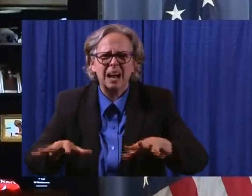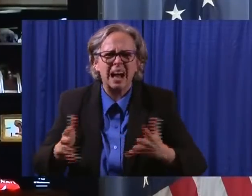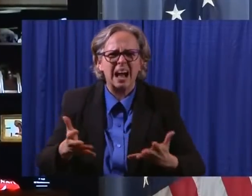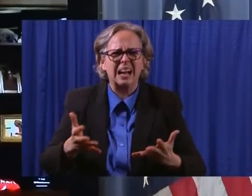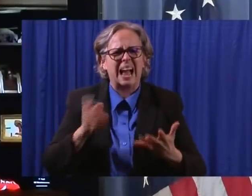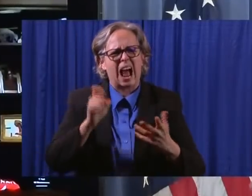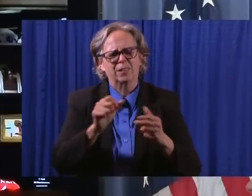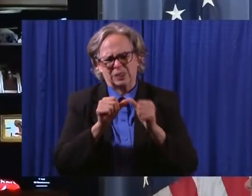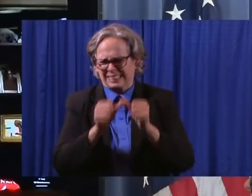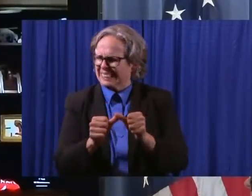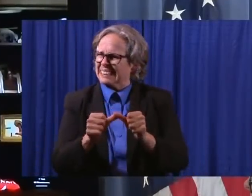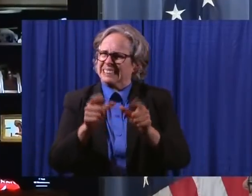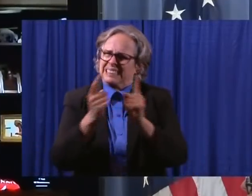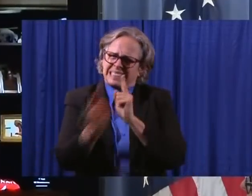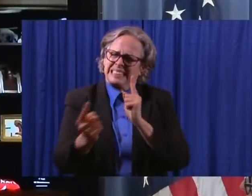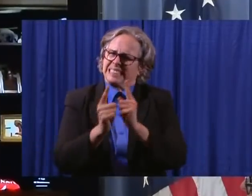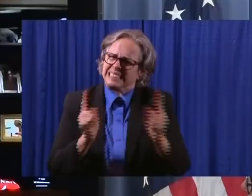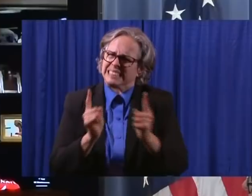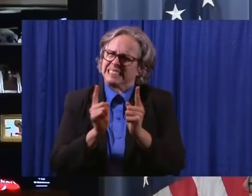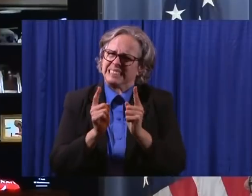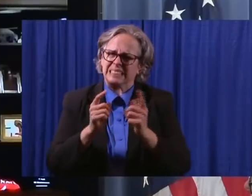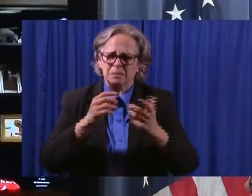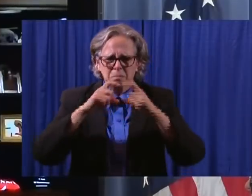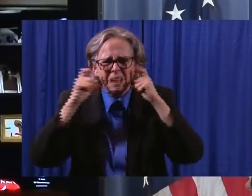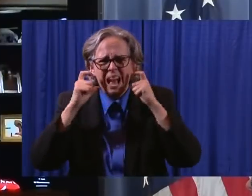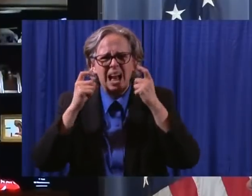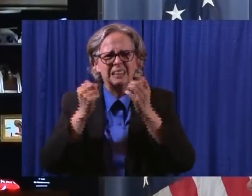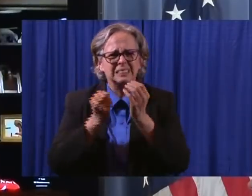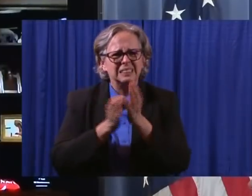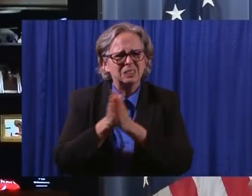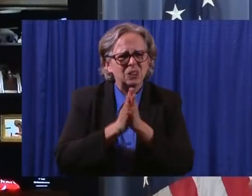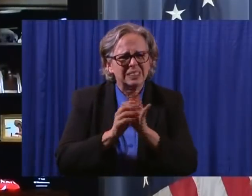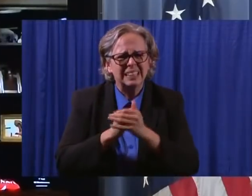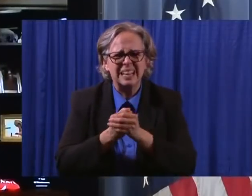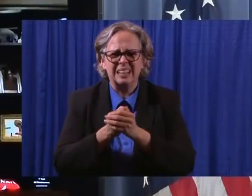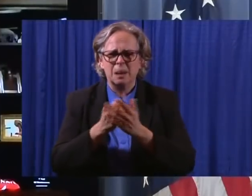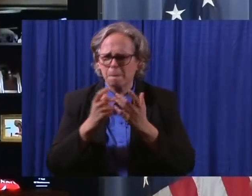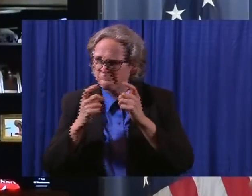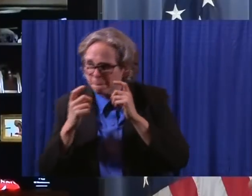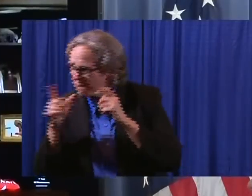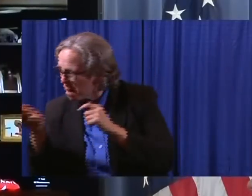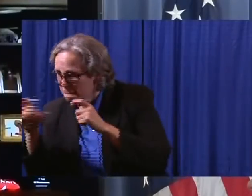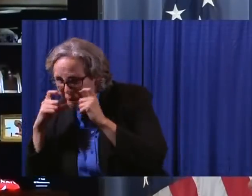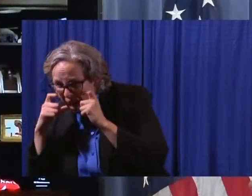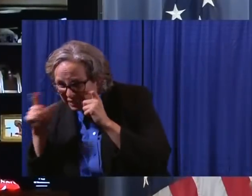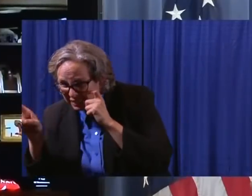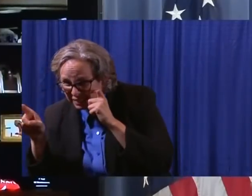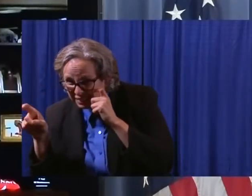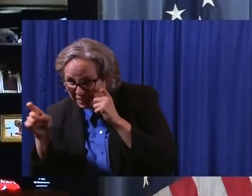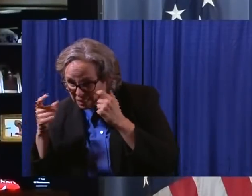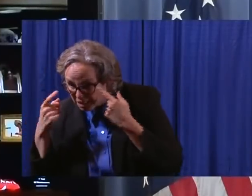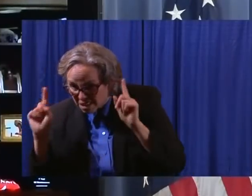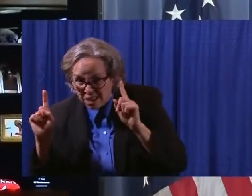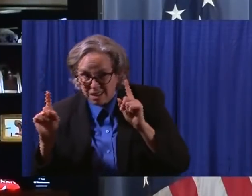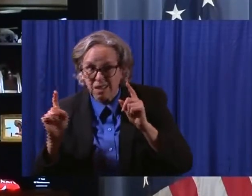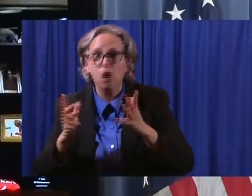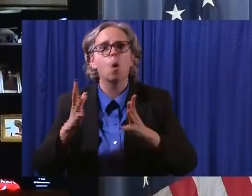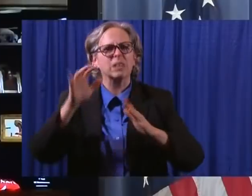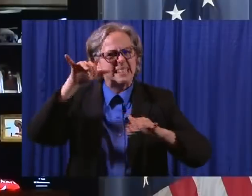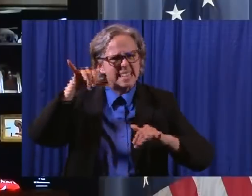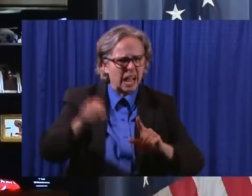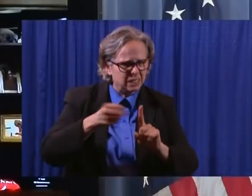distancing, the use of universal masks. Masks are very effective in preventing the spread of this virus, particularly from